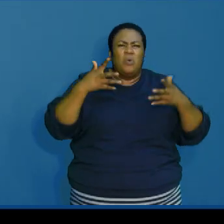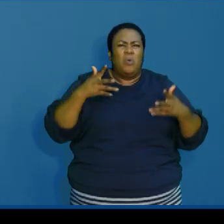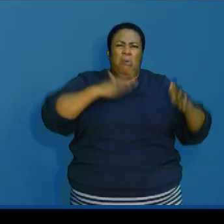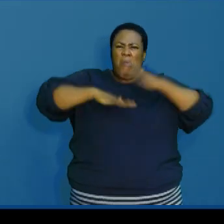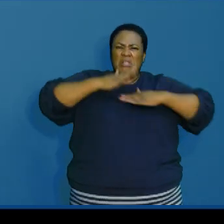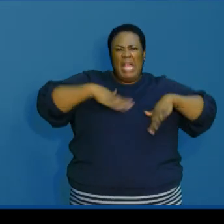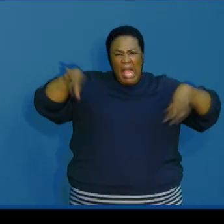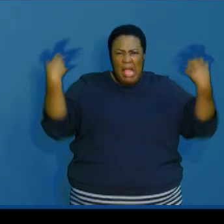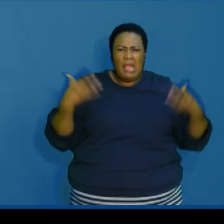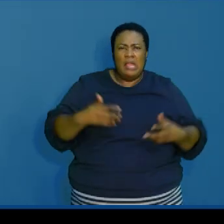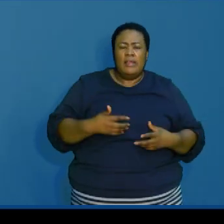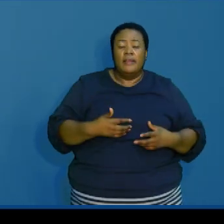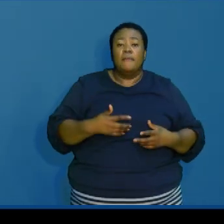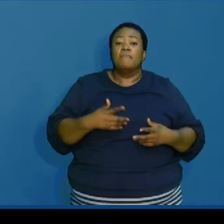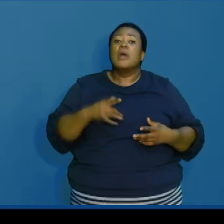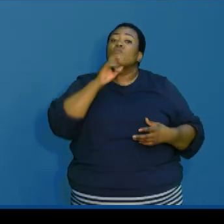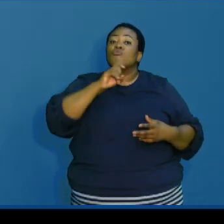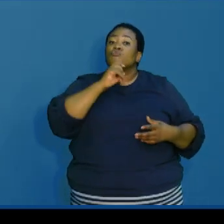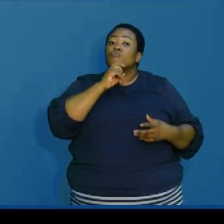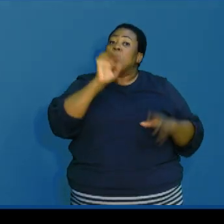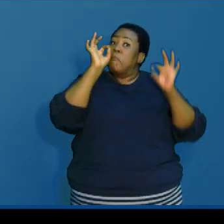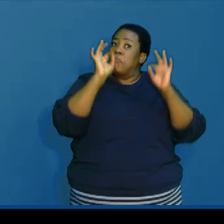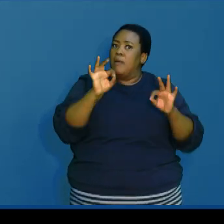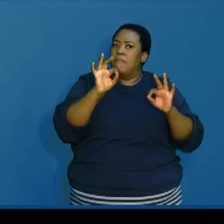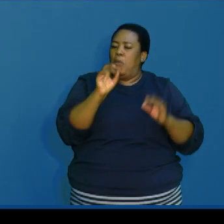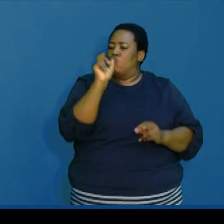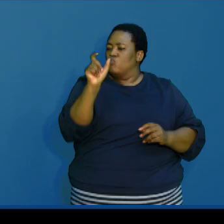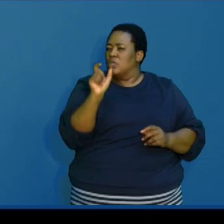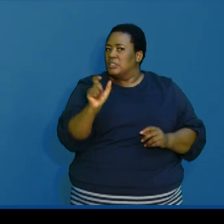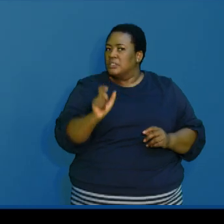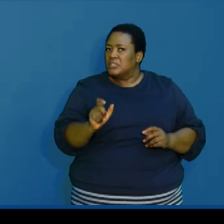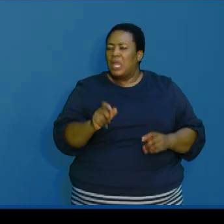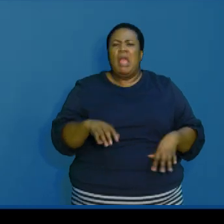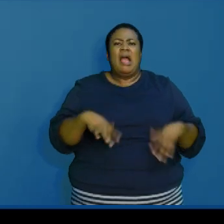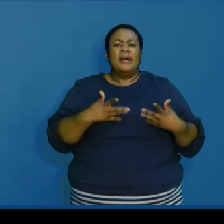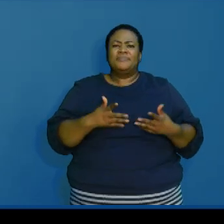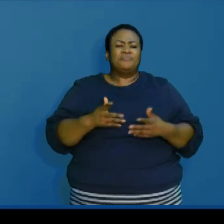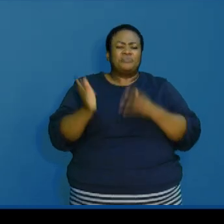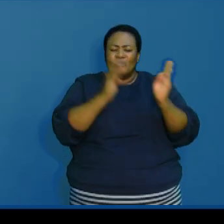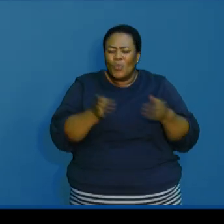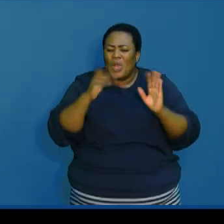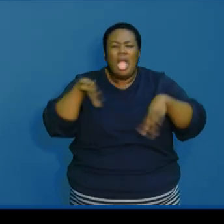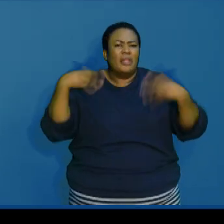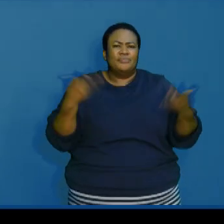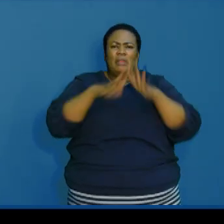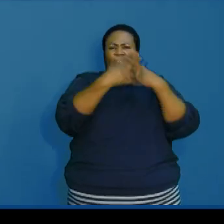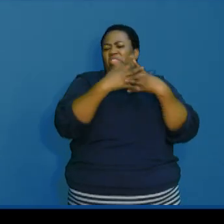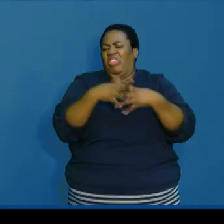irresponsible, explain, use correct vocabulary. They are careless or disorganized. They are